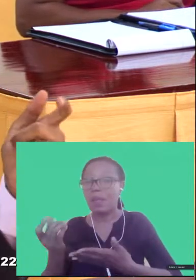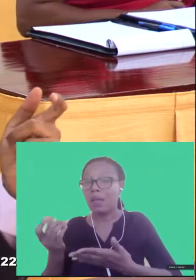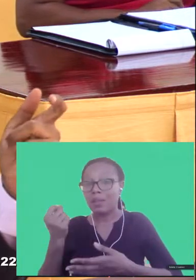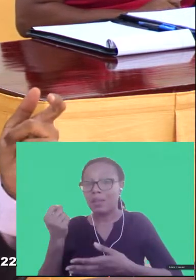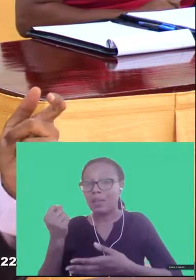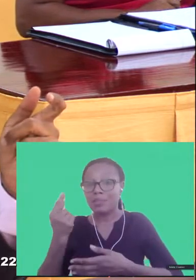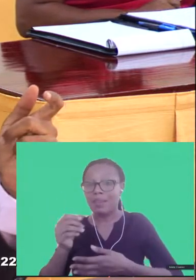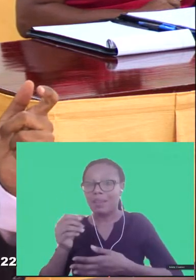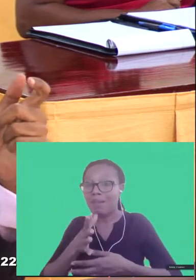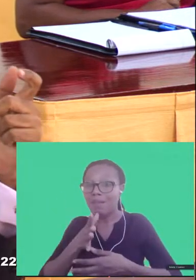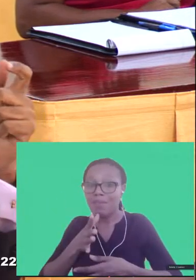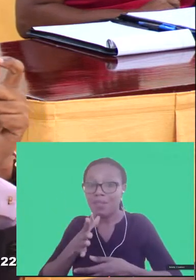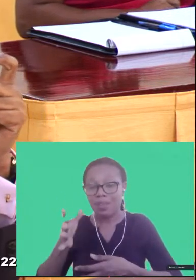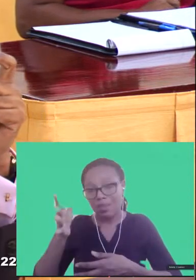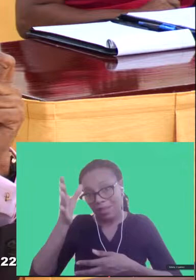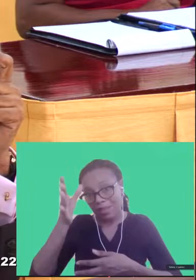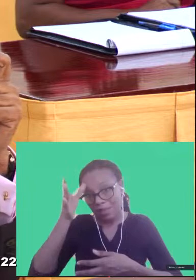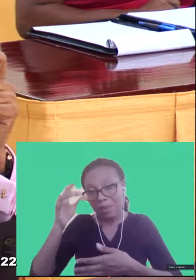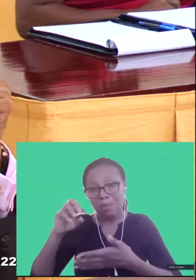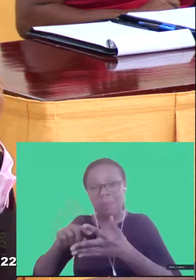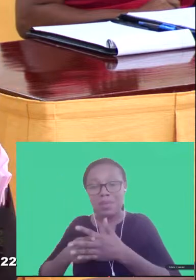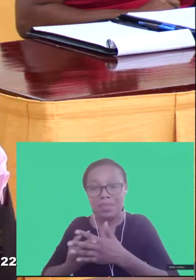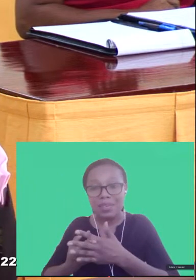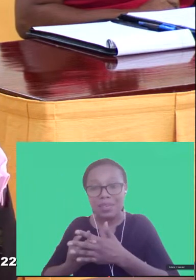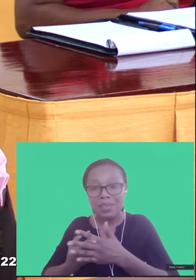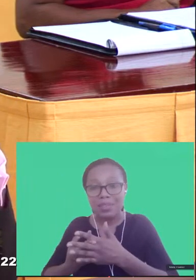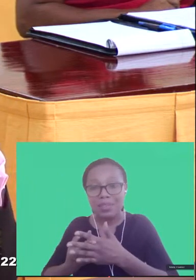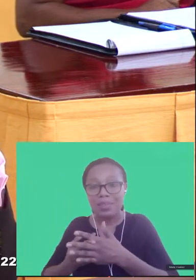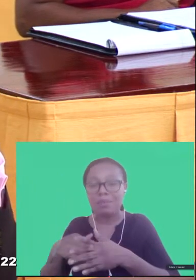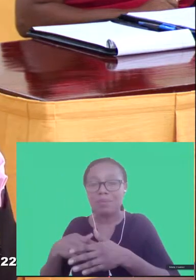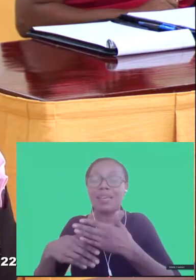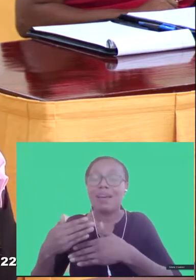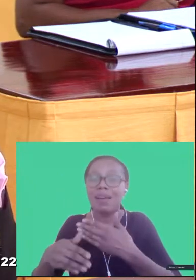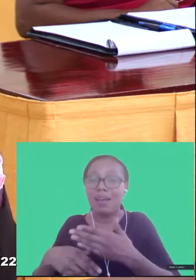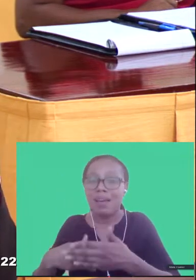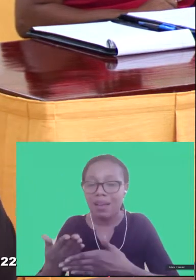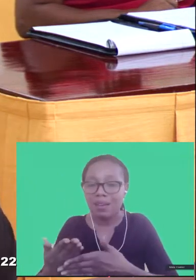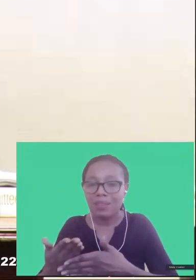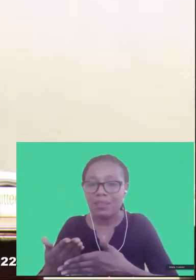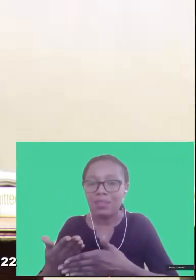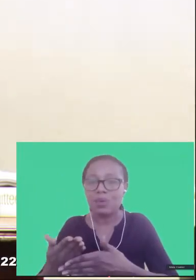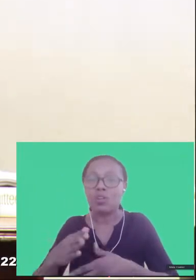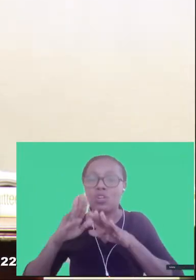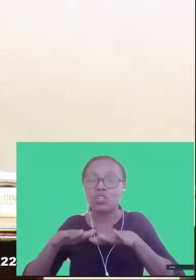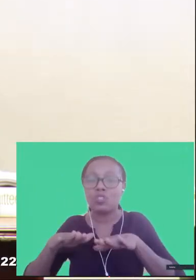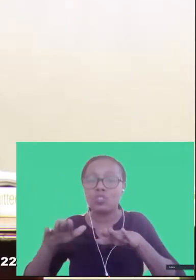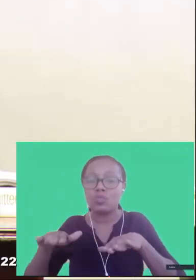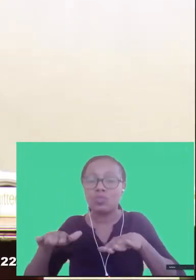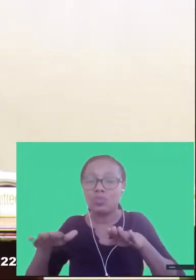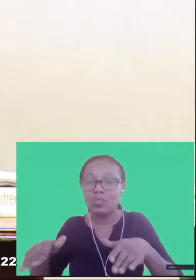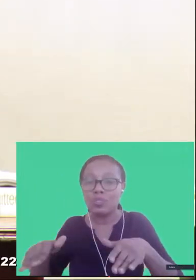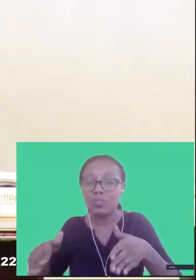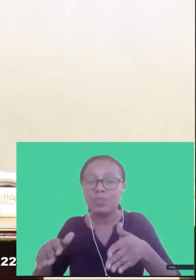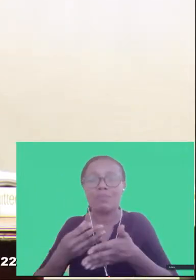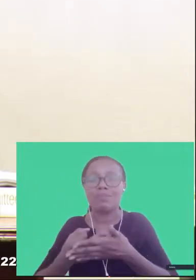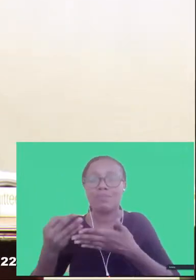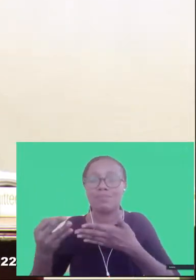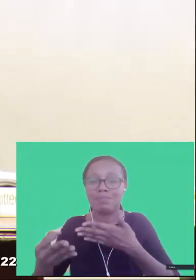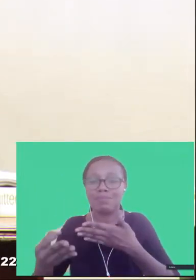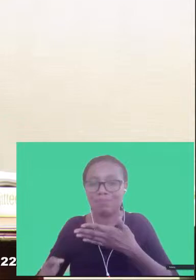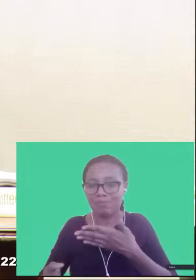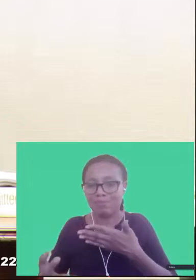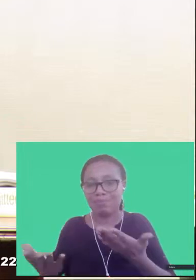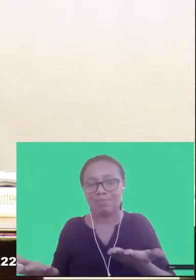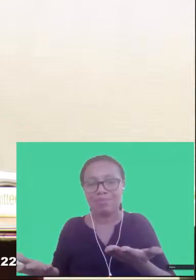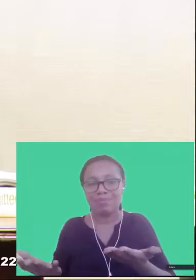difficult to hear. You're louder than the speaker now. Thanks. Go ahead, Honourable Member. Sorry. Businesses